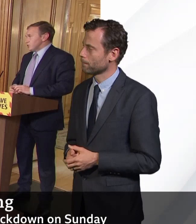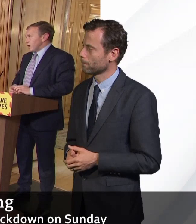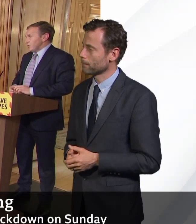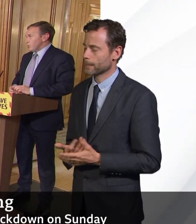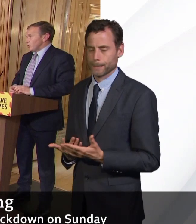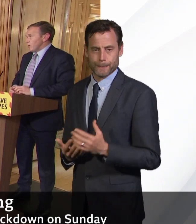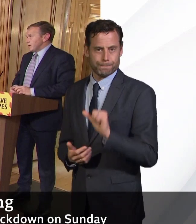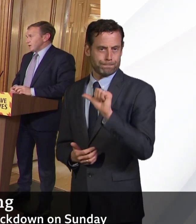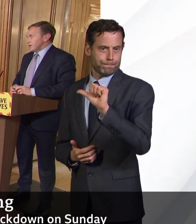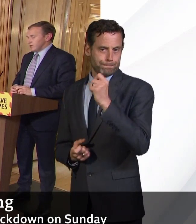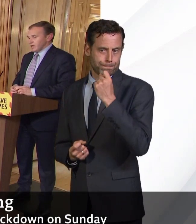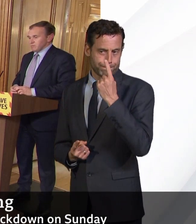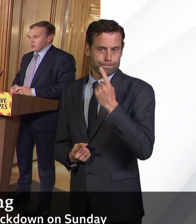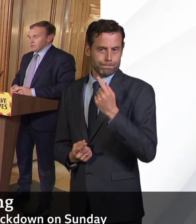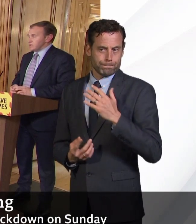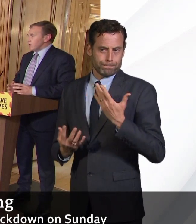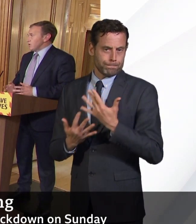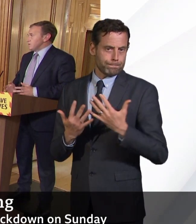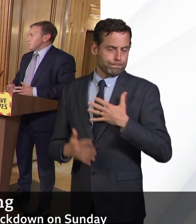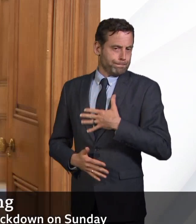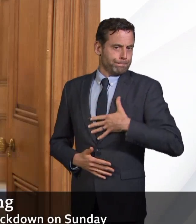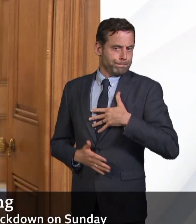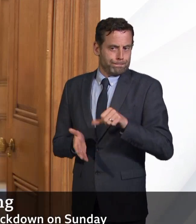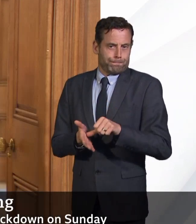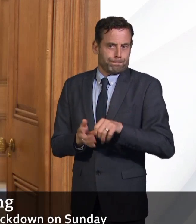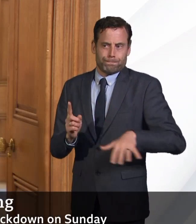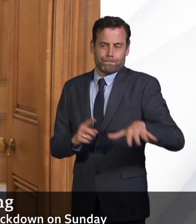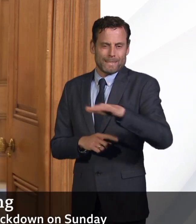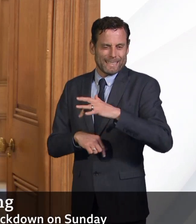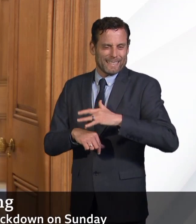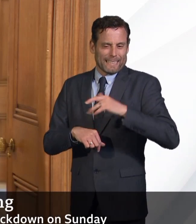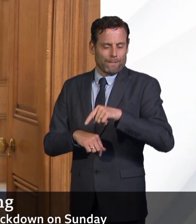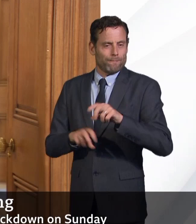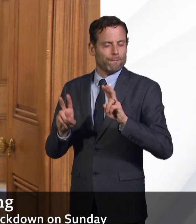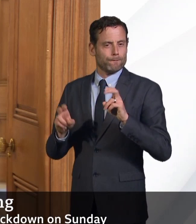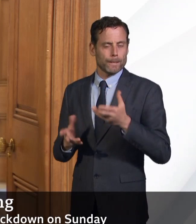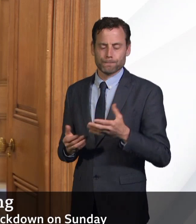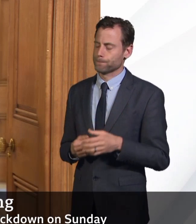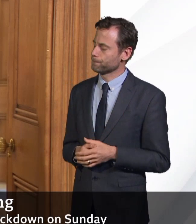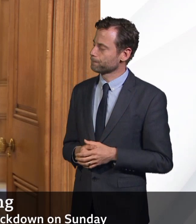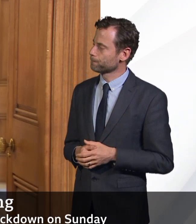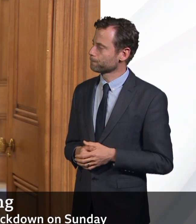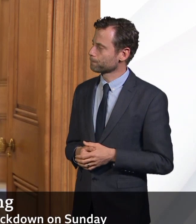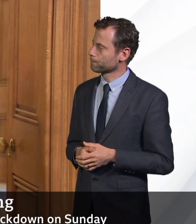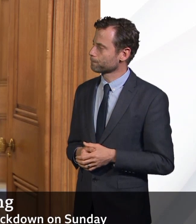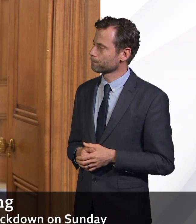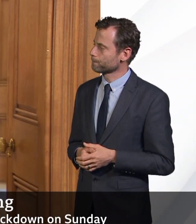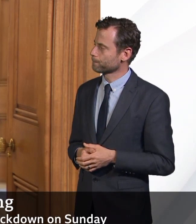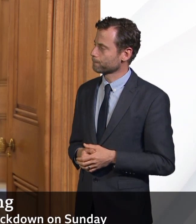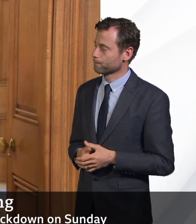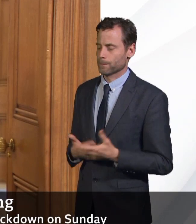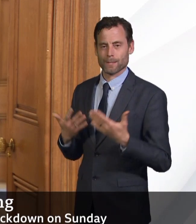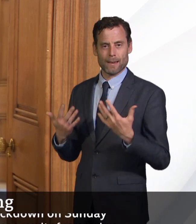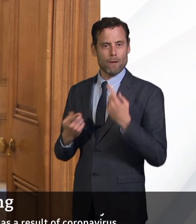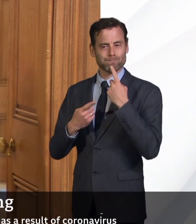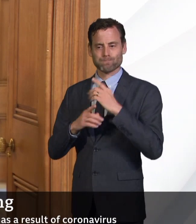completely understand the point you're making, and look, this is a very sensitive issue, and I also know that because gatherings at places